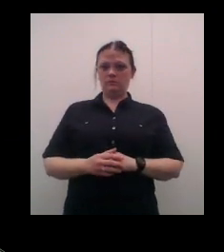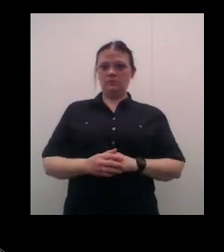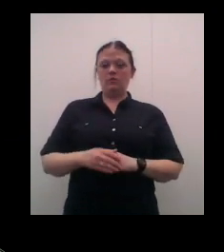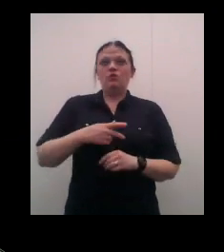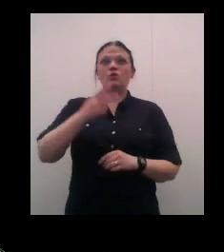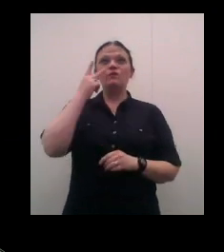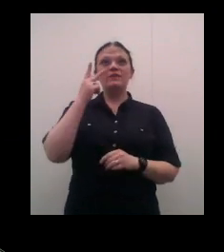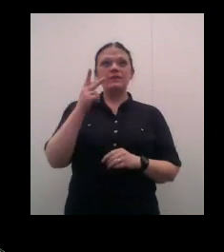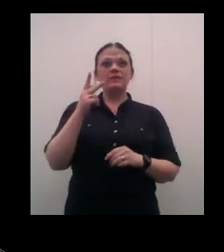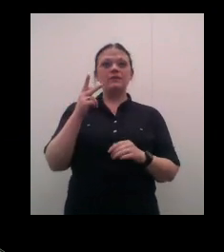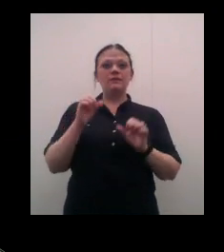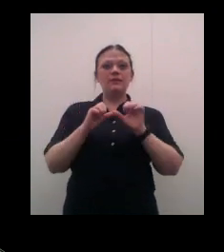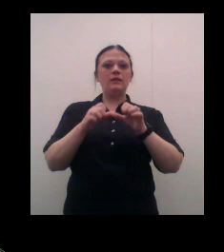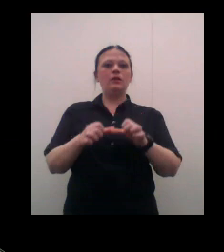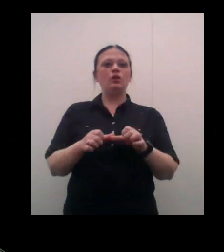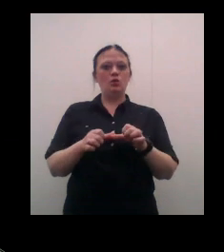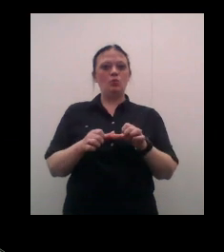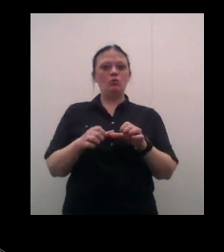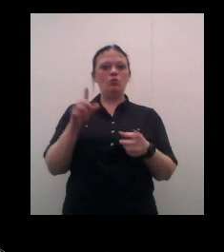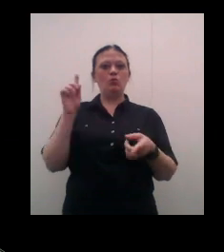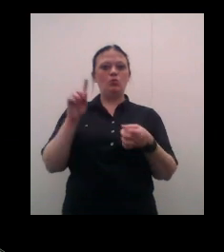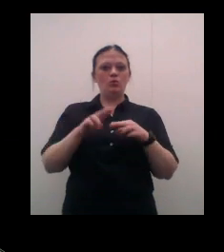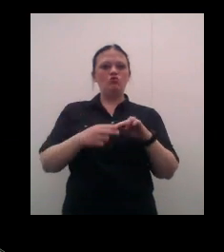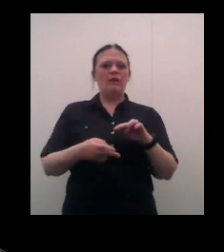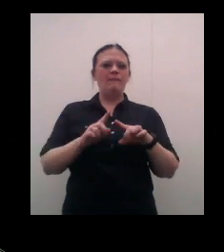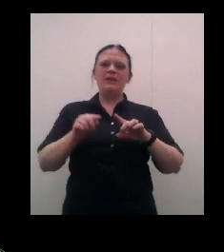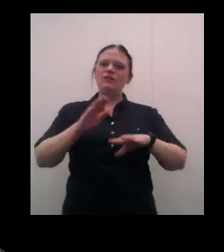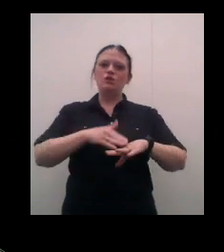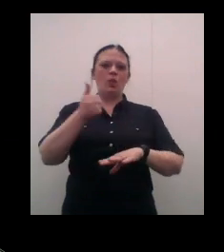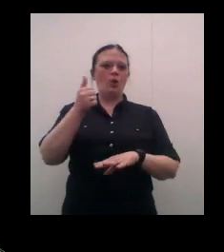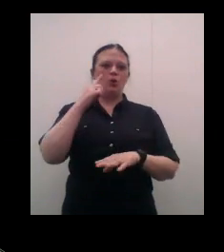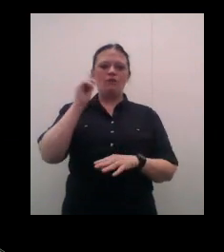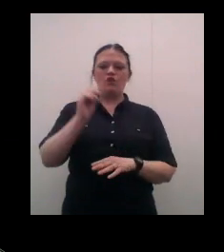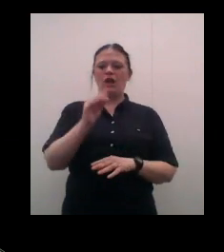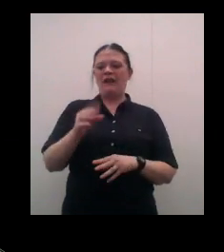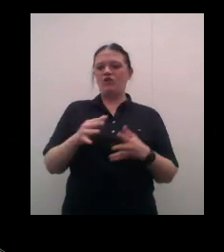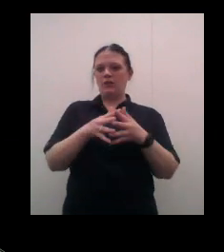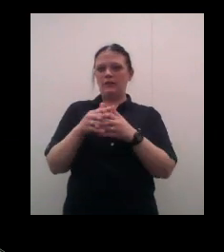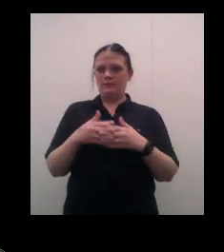a continual dropping, though it's been much slower lately, of African